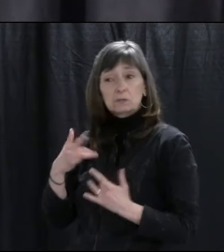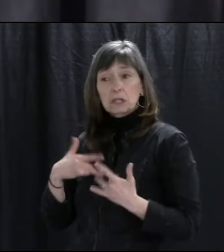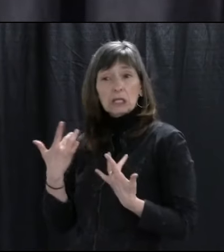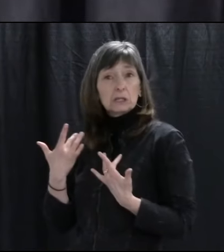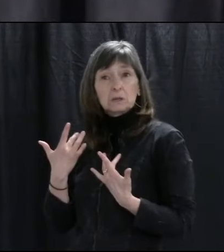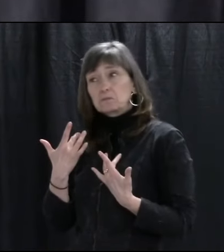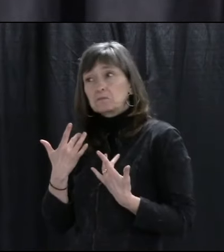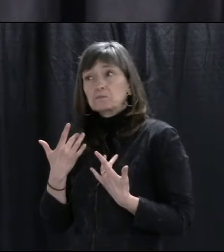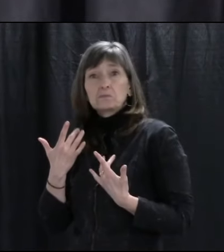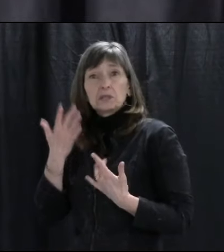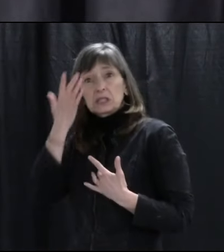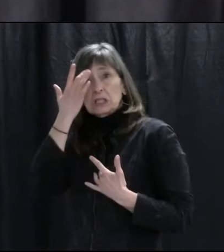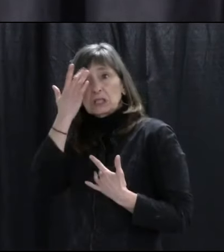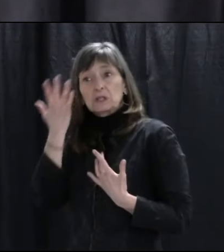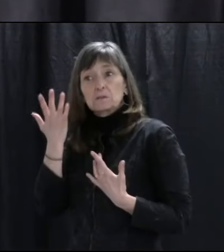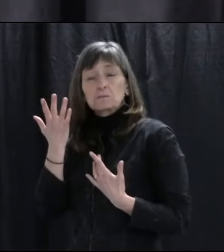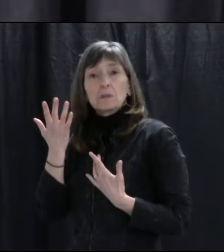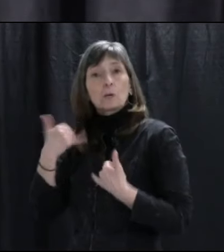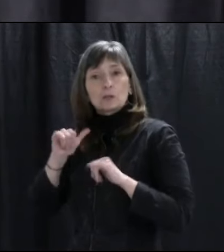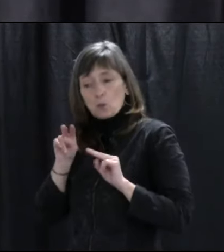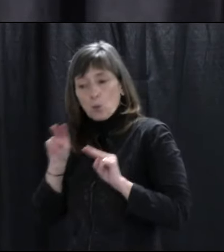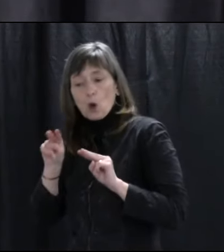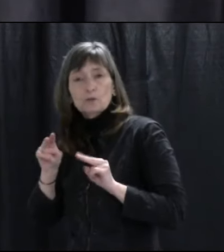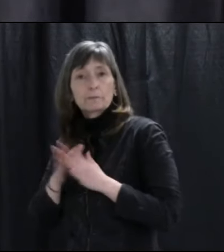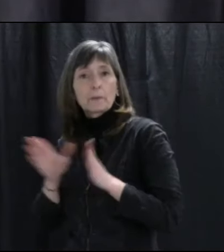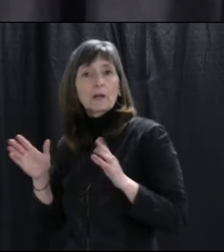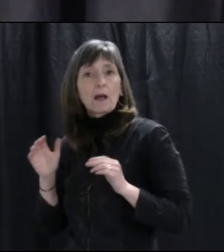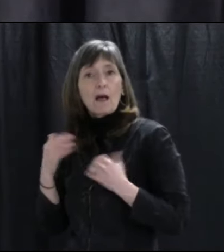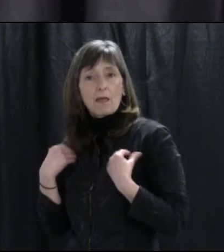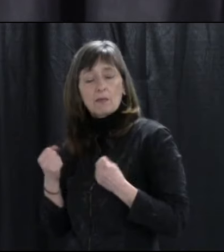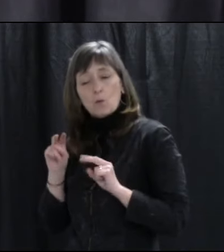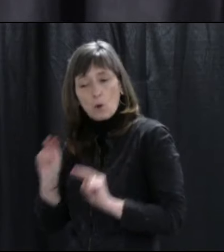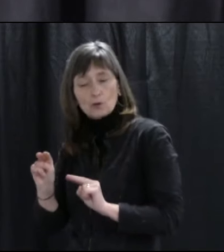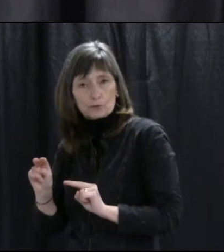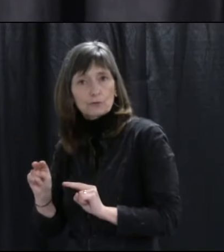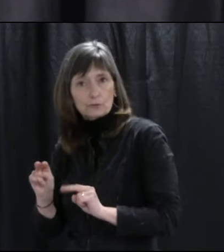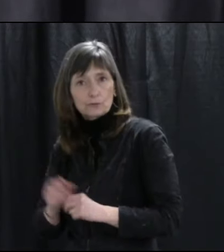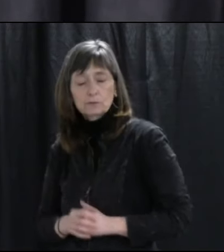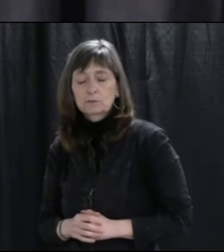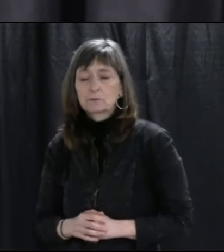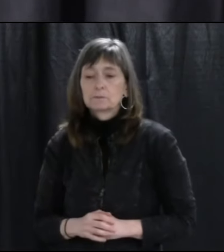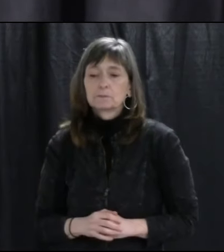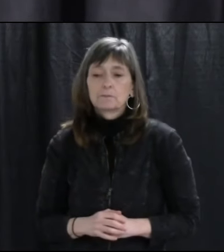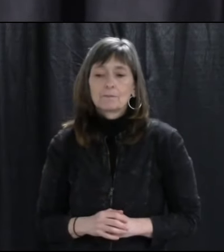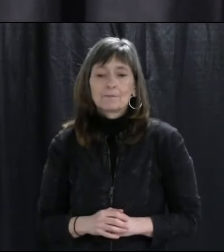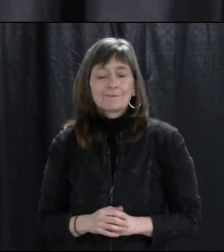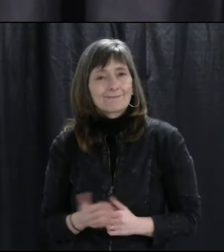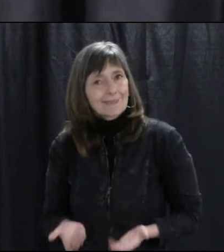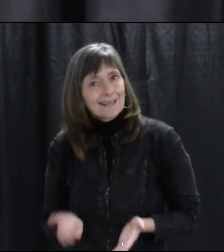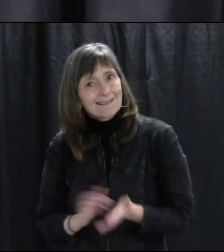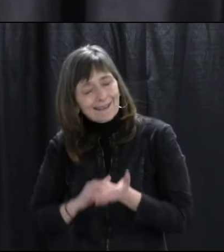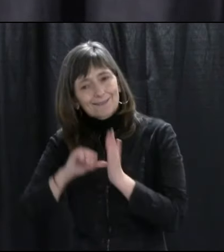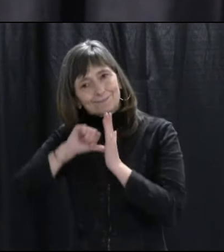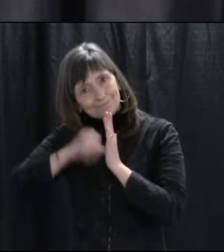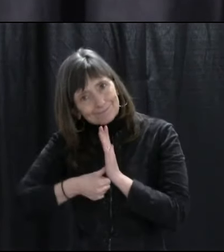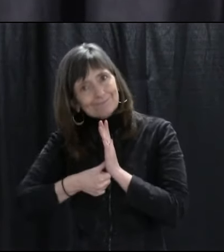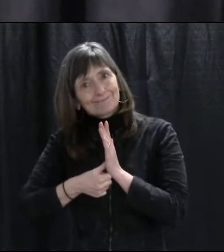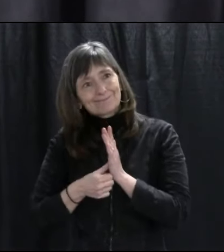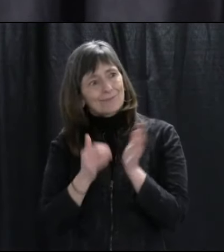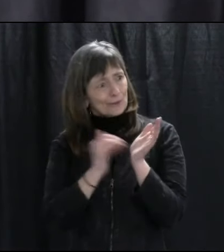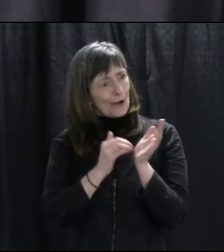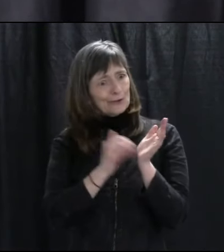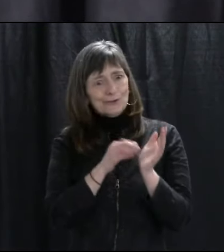and they're being followed by public health. But what it does do is it speaks very much again to the importance of what Dr. Fitzgerald